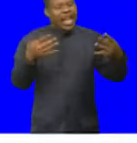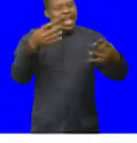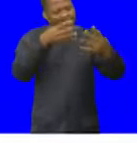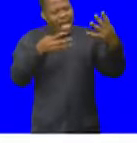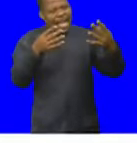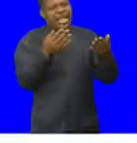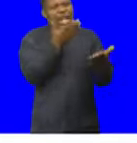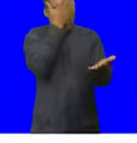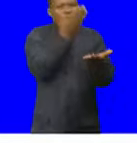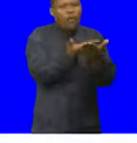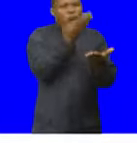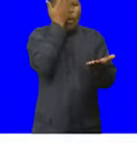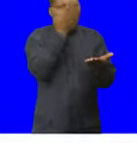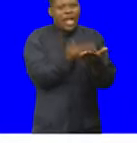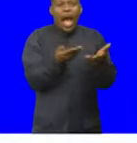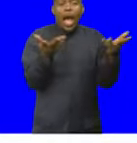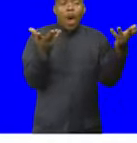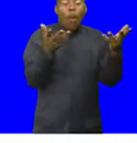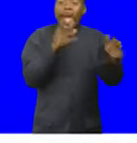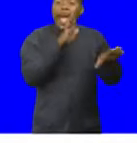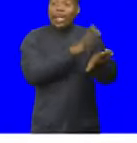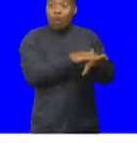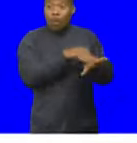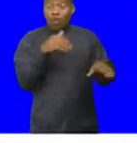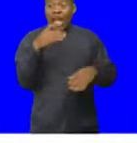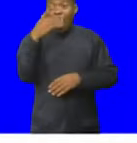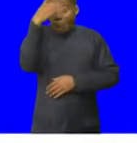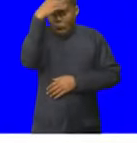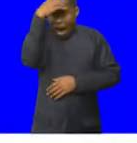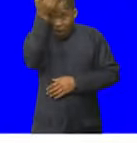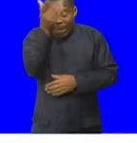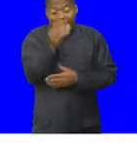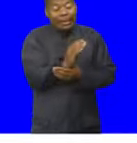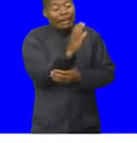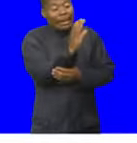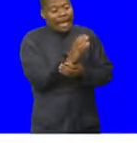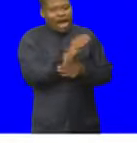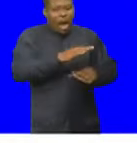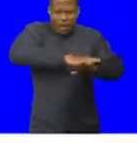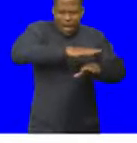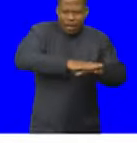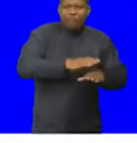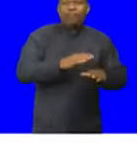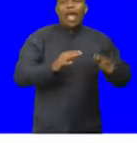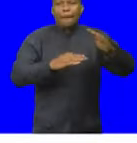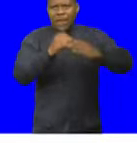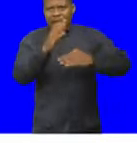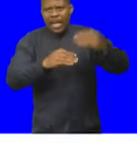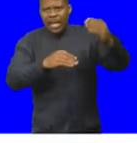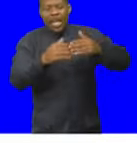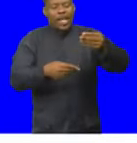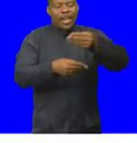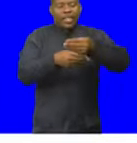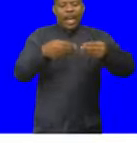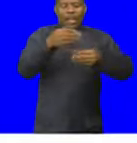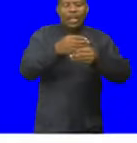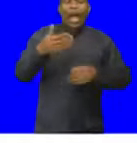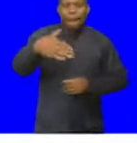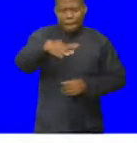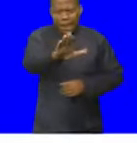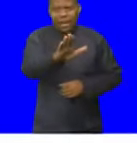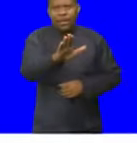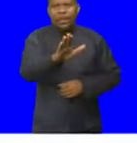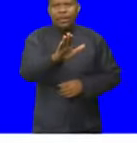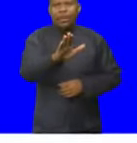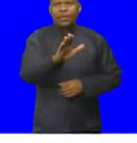laboratories. Sifuna ke ukucela kuhulumende ukuthi mane akuphangise lokho akufake budget akwende